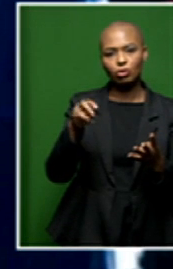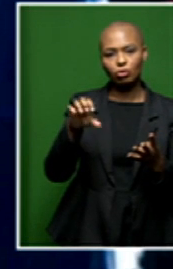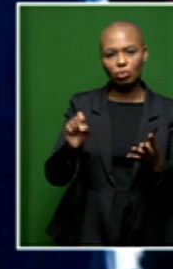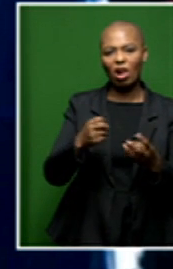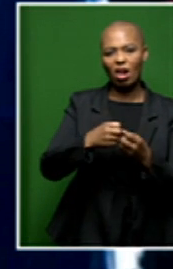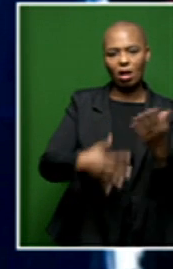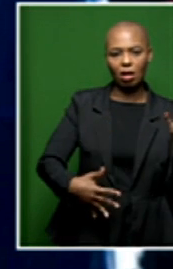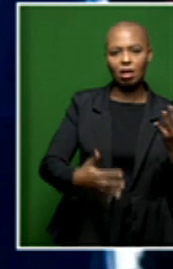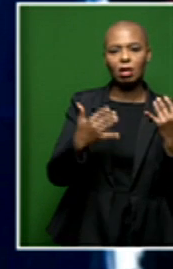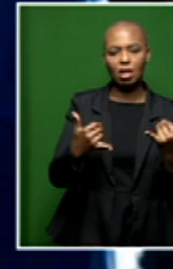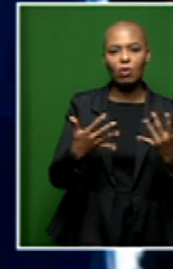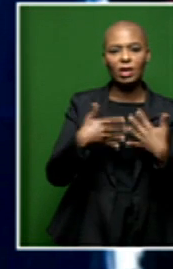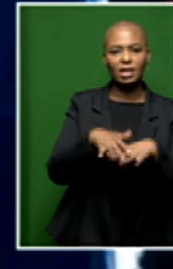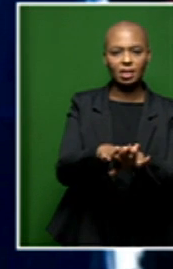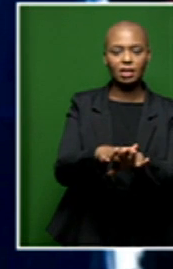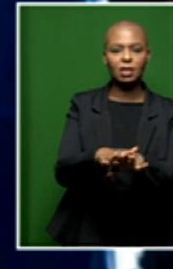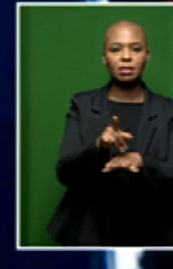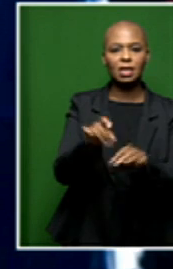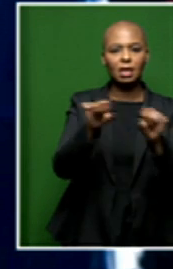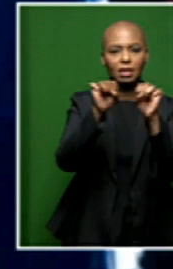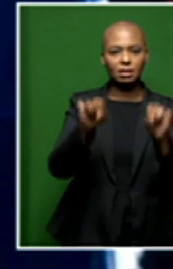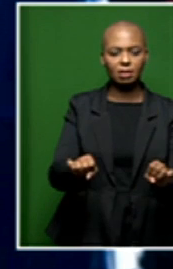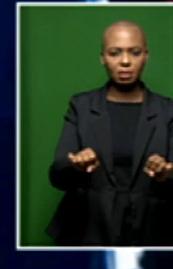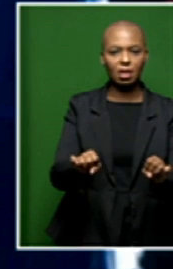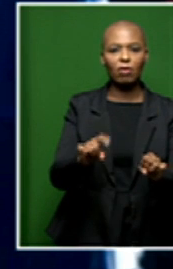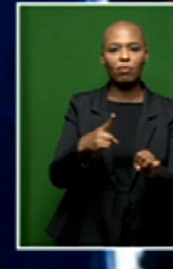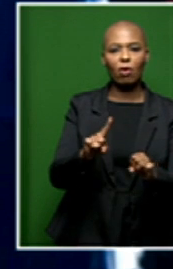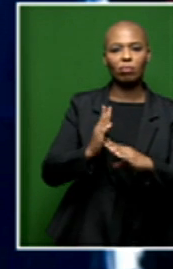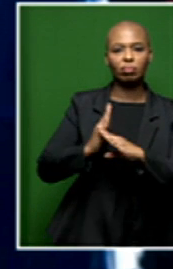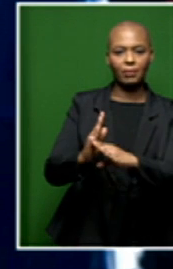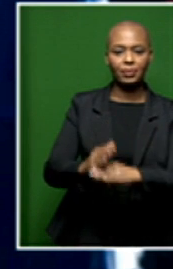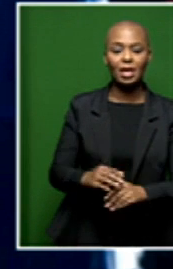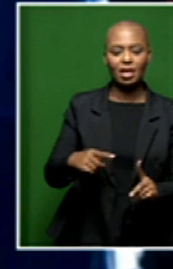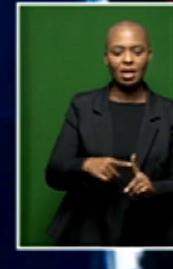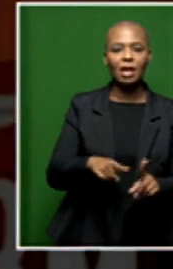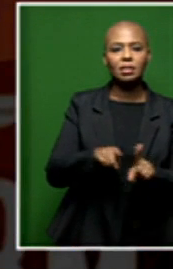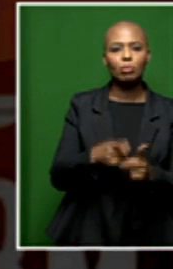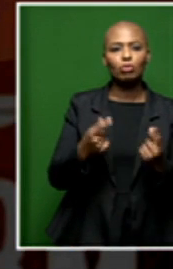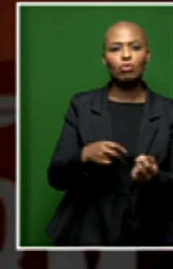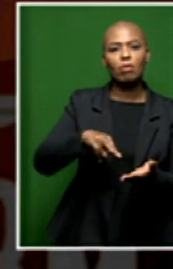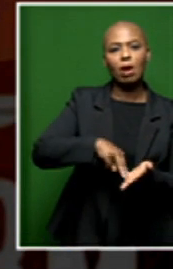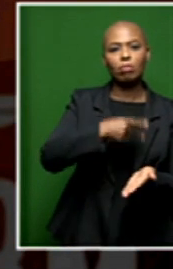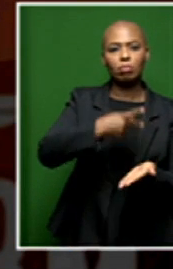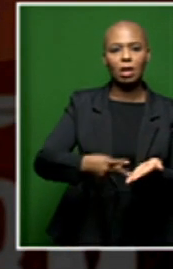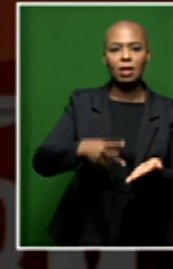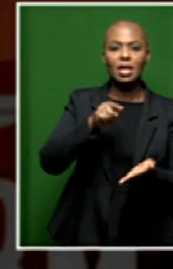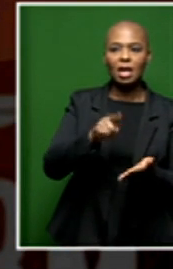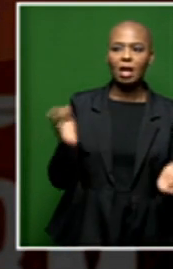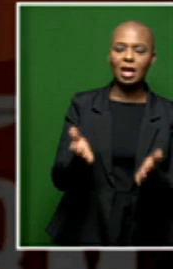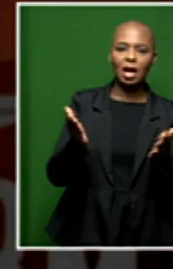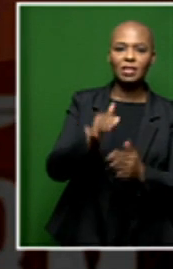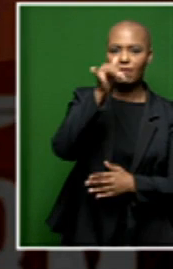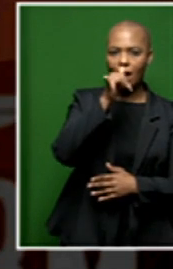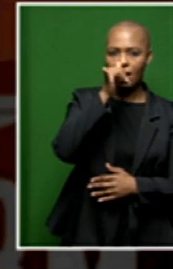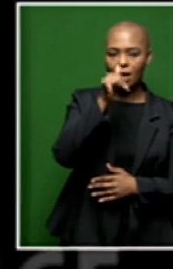more for an integrated combat system. Now, the former ballet dancer says she doesn't advocate violence, but it's all right to fight